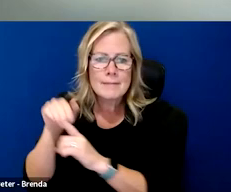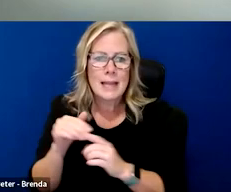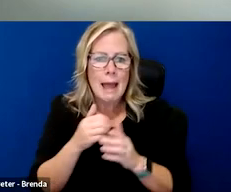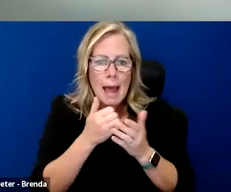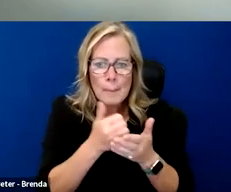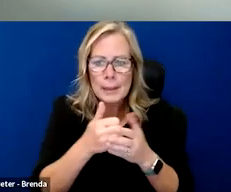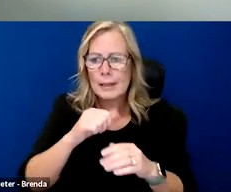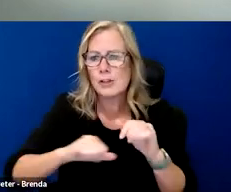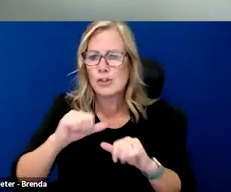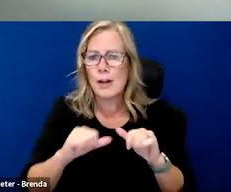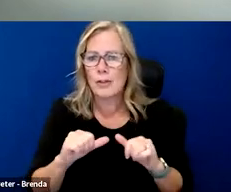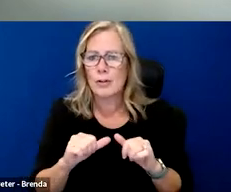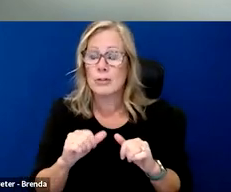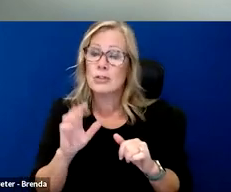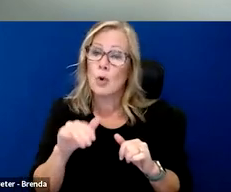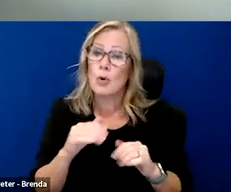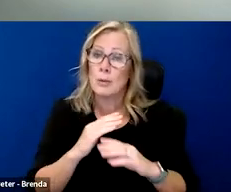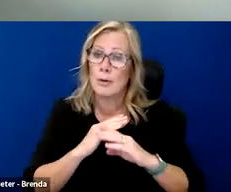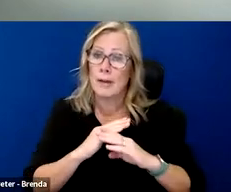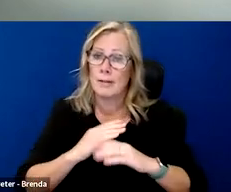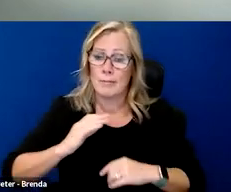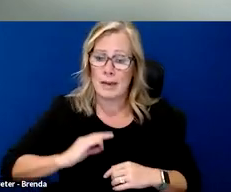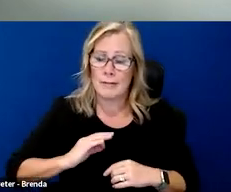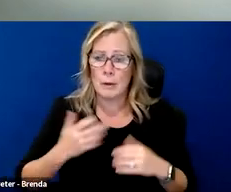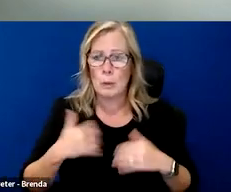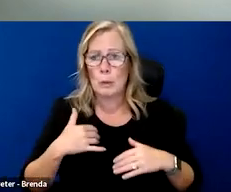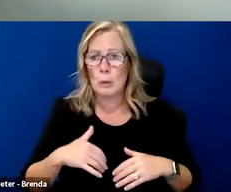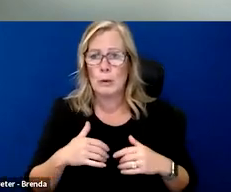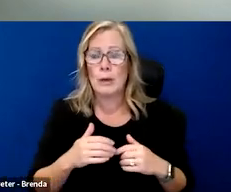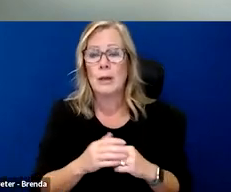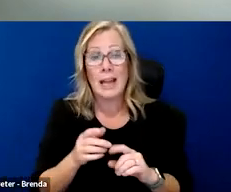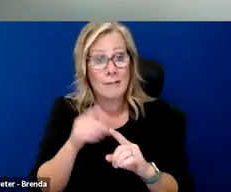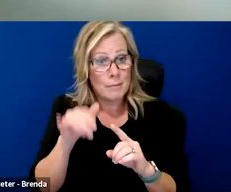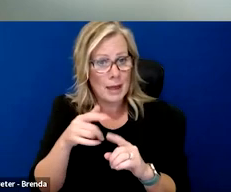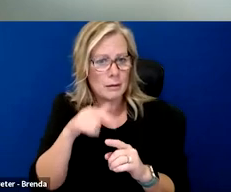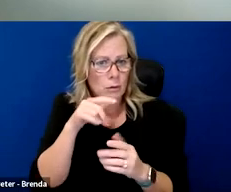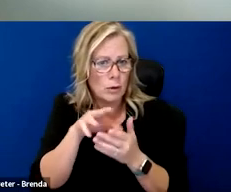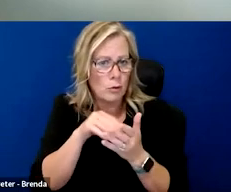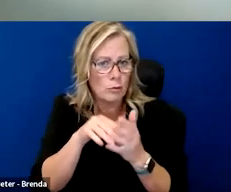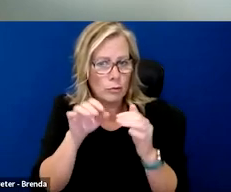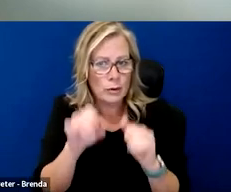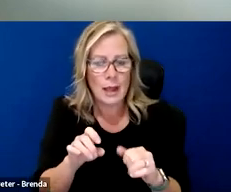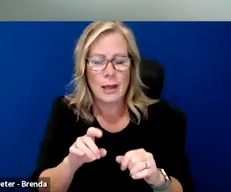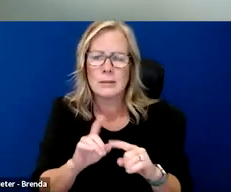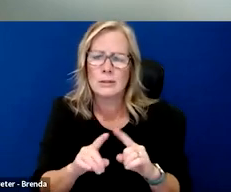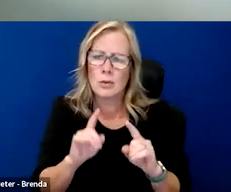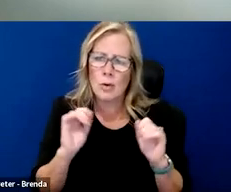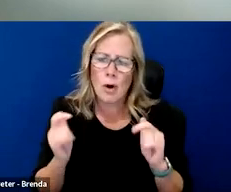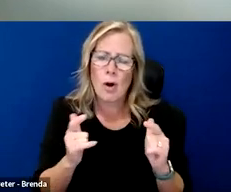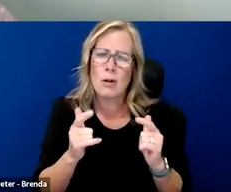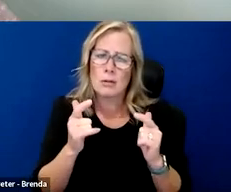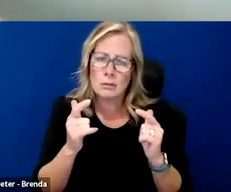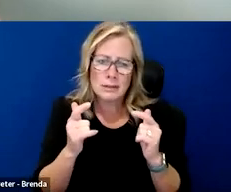helping out one another. So the preventive benefit there, and the benefits of social